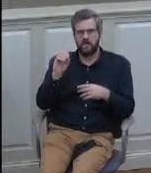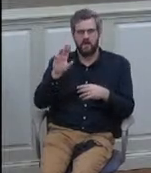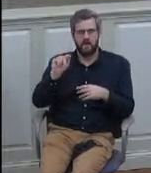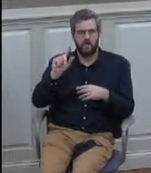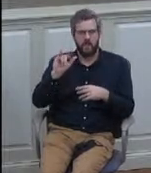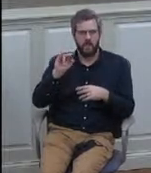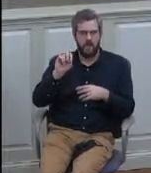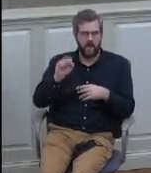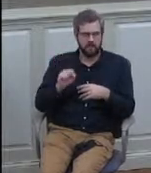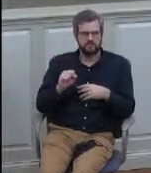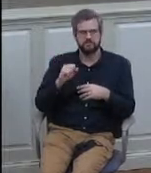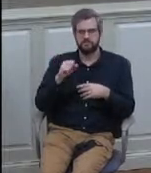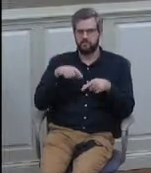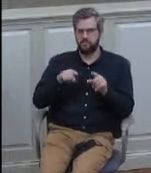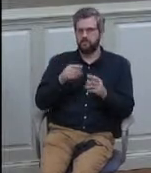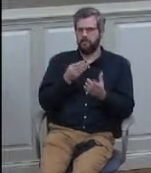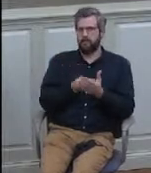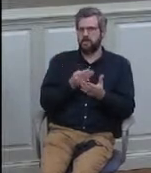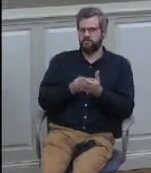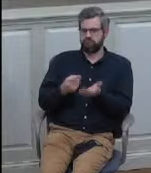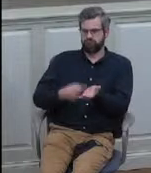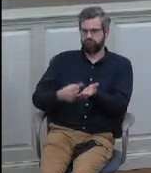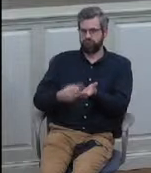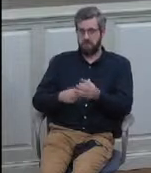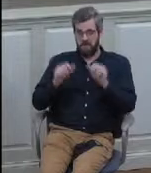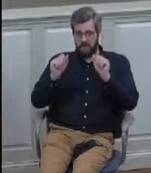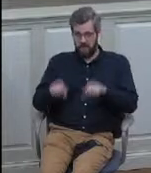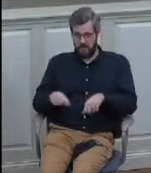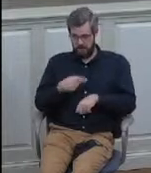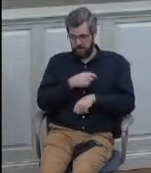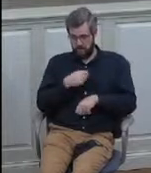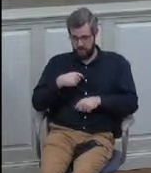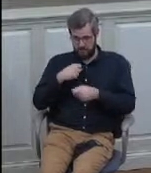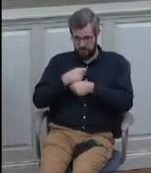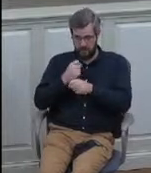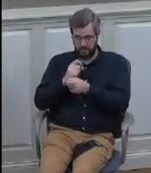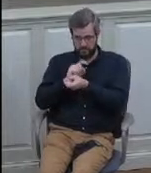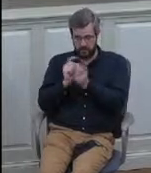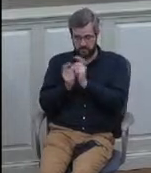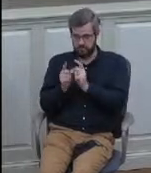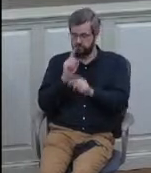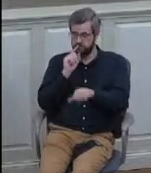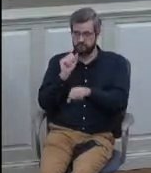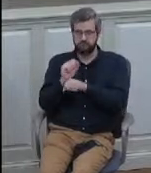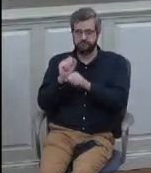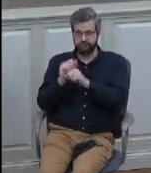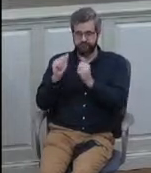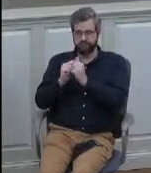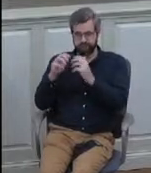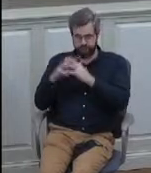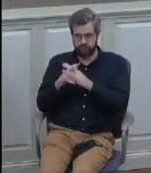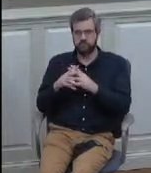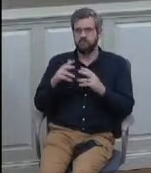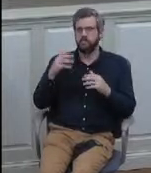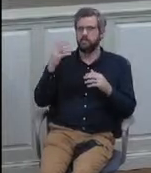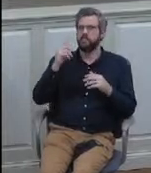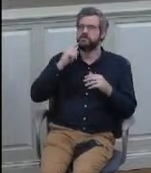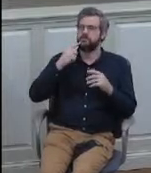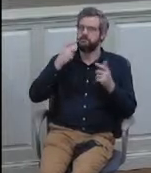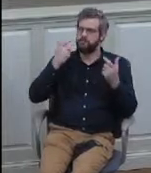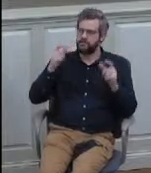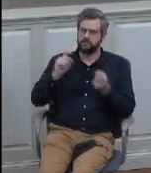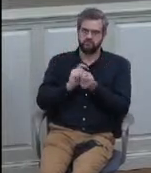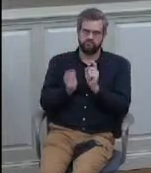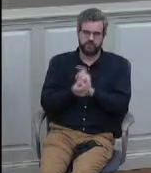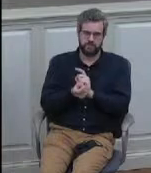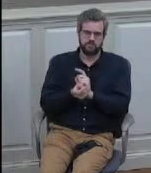process on how we think we can possibly make these changes happen. It is a significant change. It is a